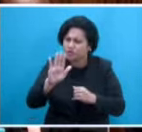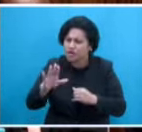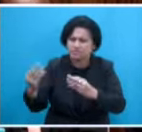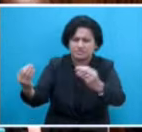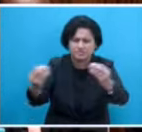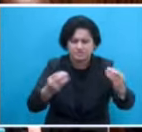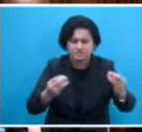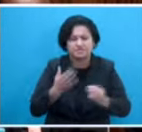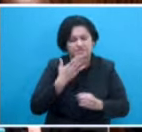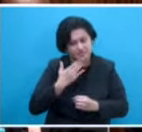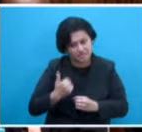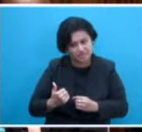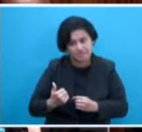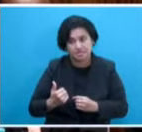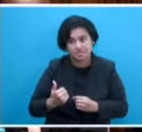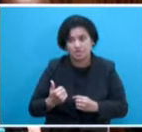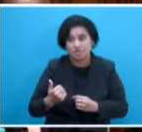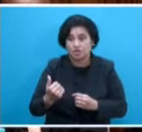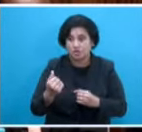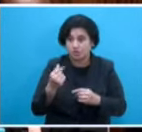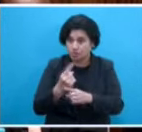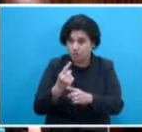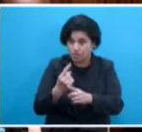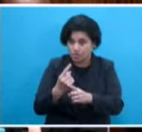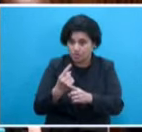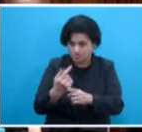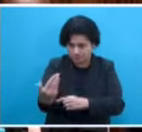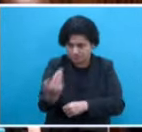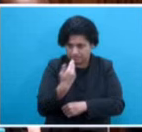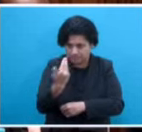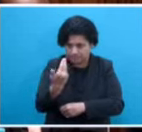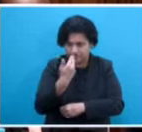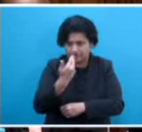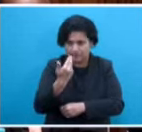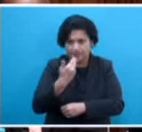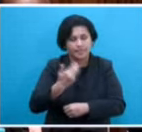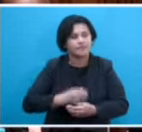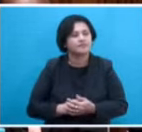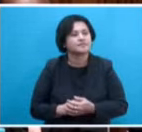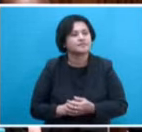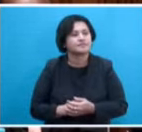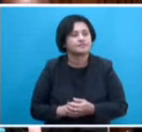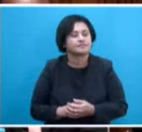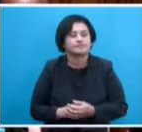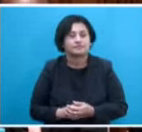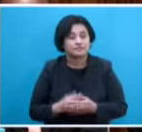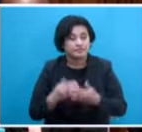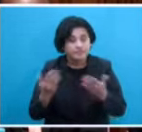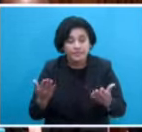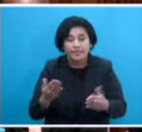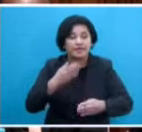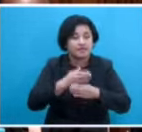else through me. Don't forget to speak. Mr. Speaker, the workers of this country stand